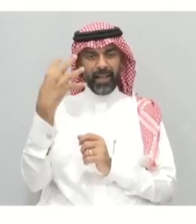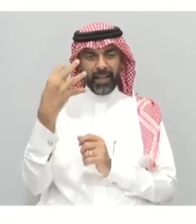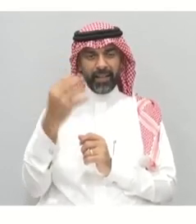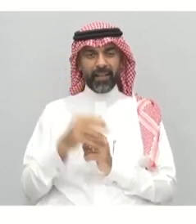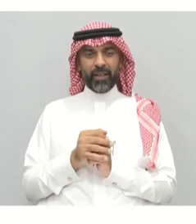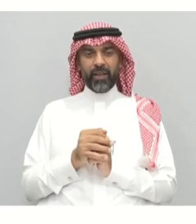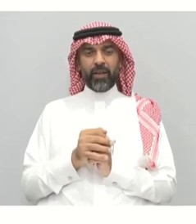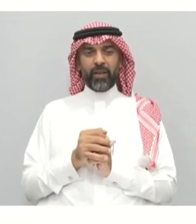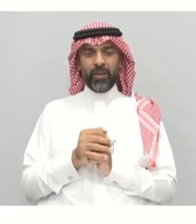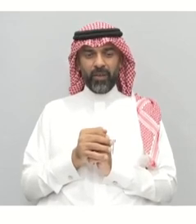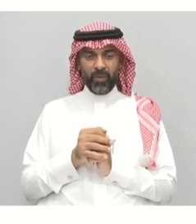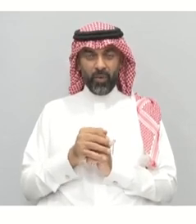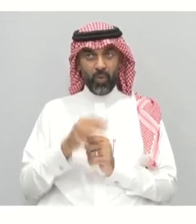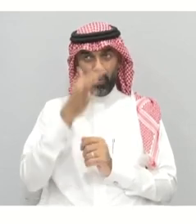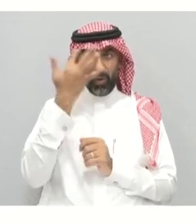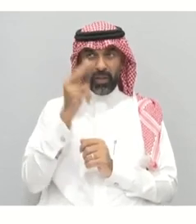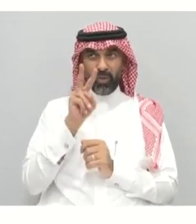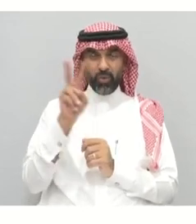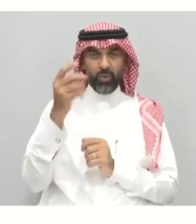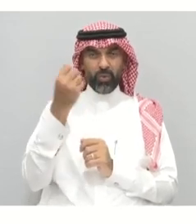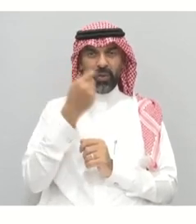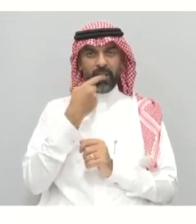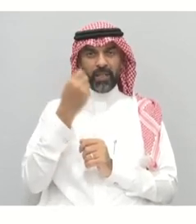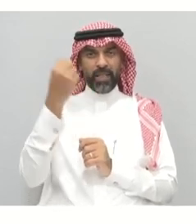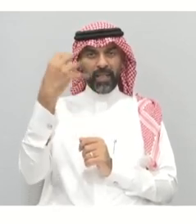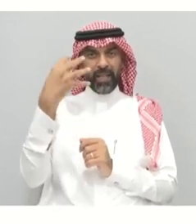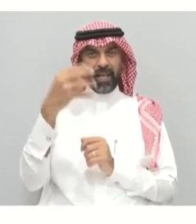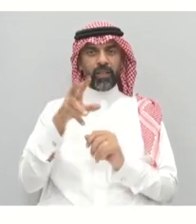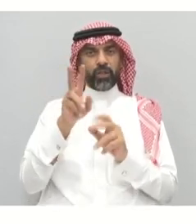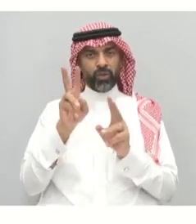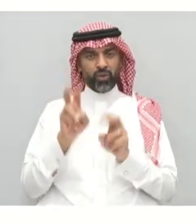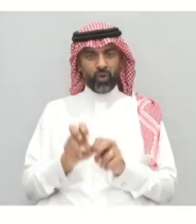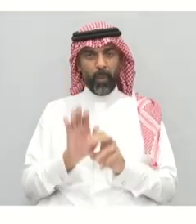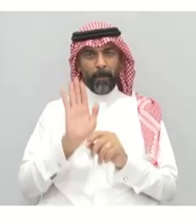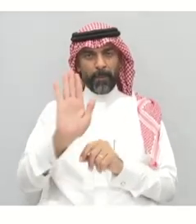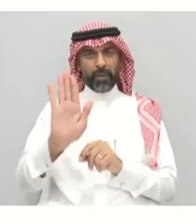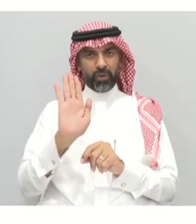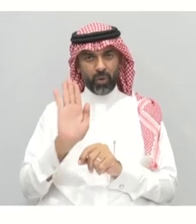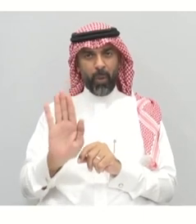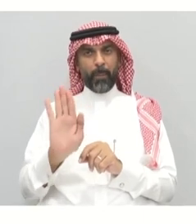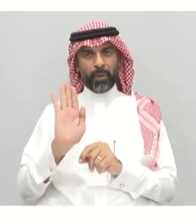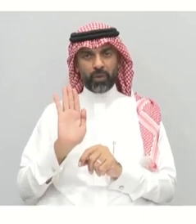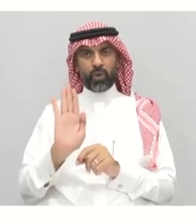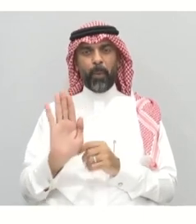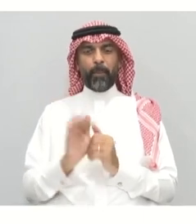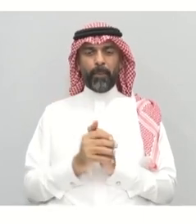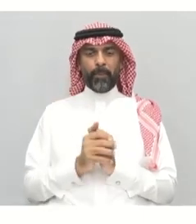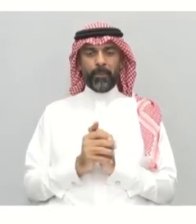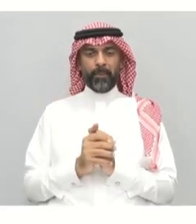red light, when you see a red light, stop, stop, stop.